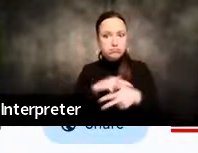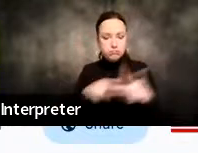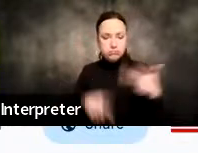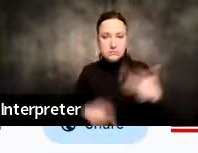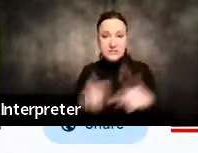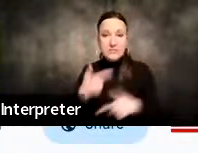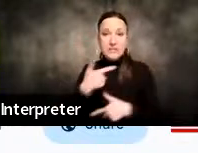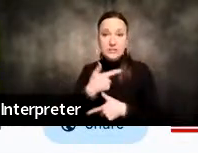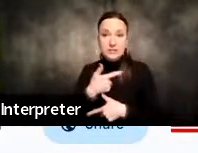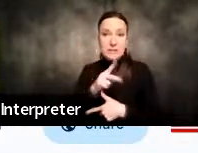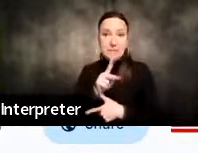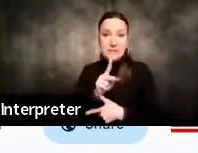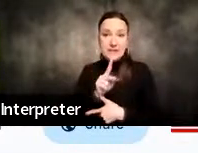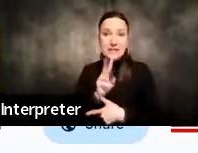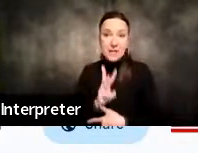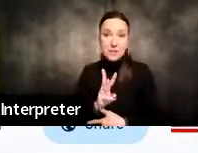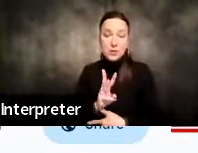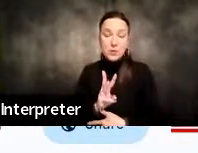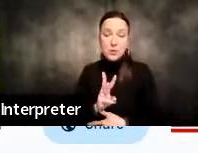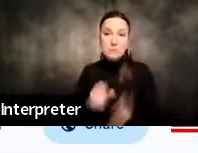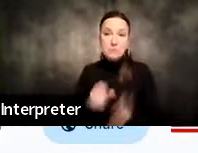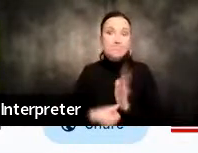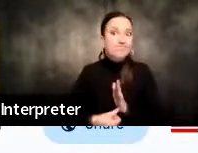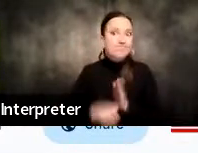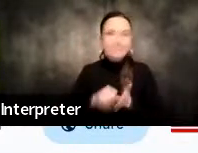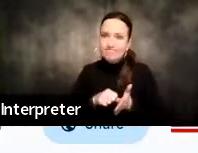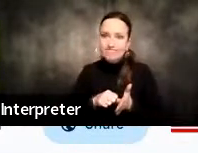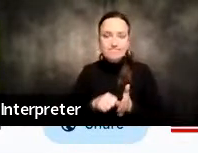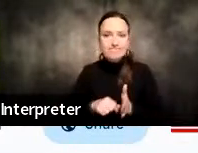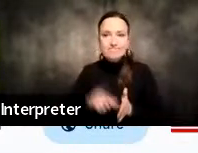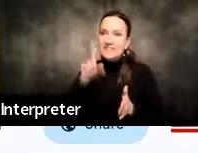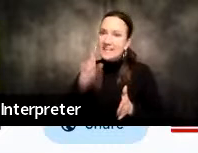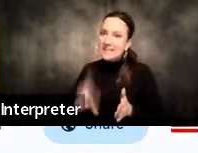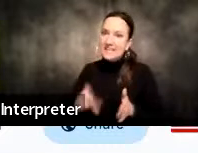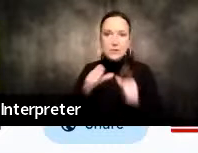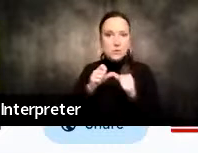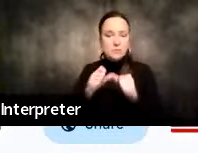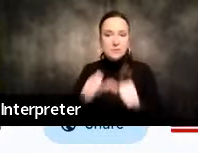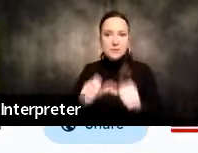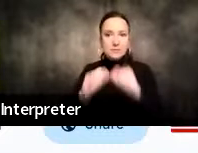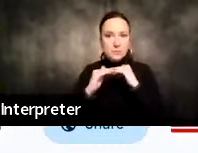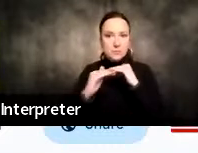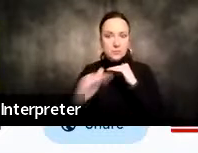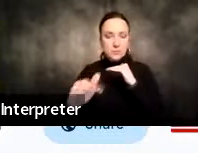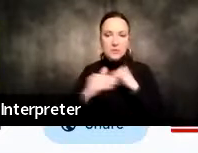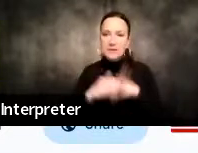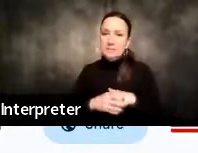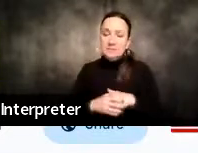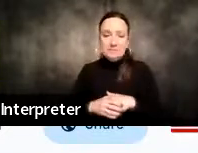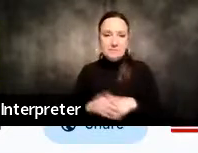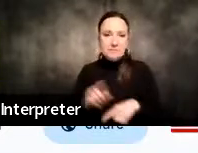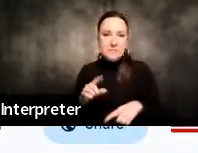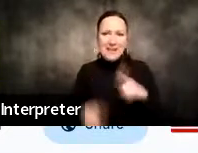is a key issue. I can't stress it enough that they need to be consistent. We can't have excellent,